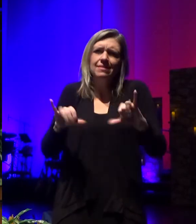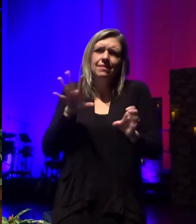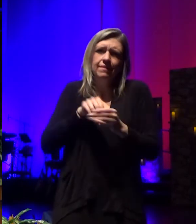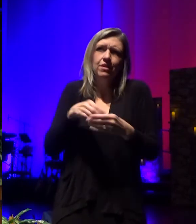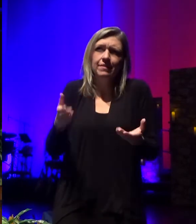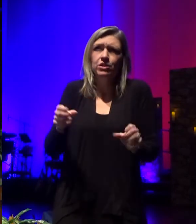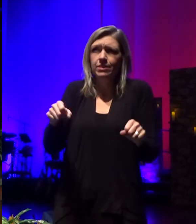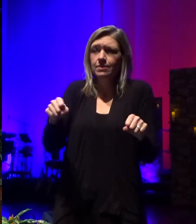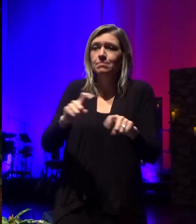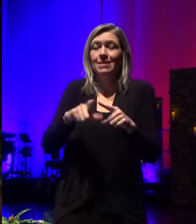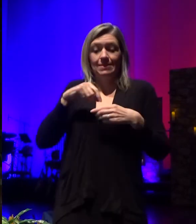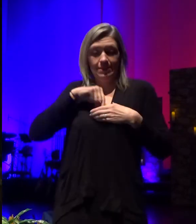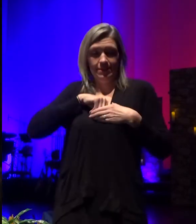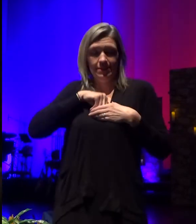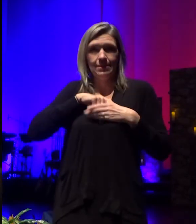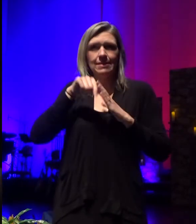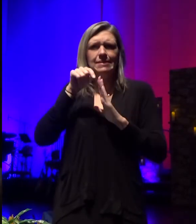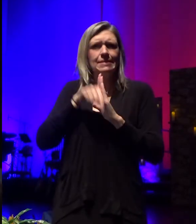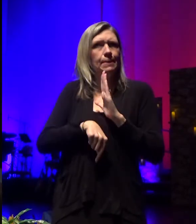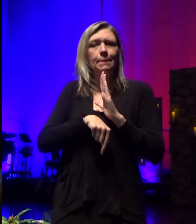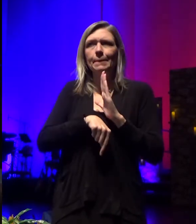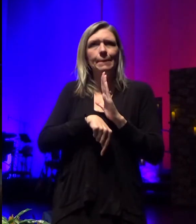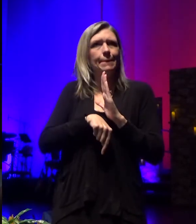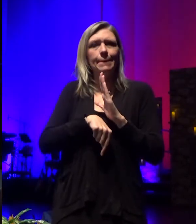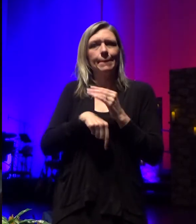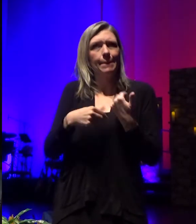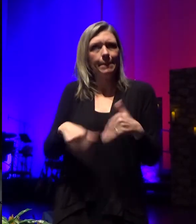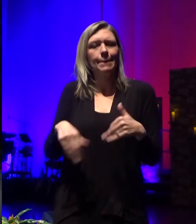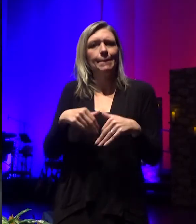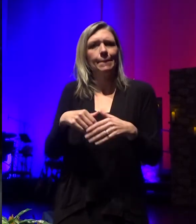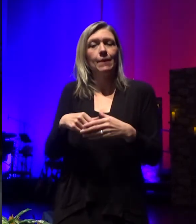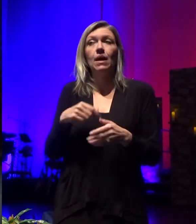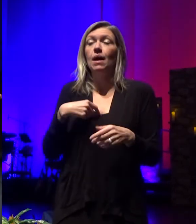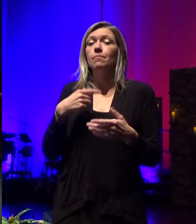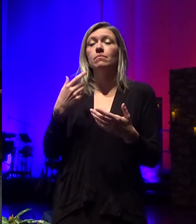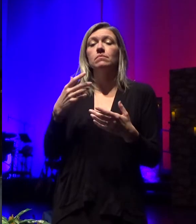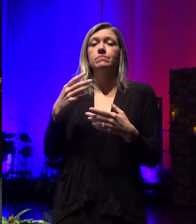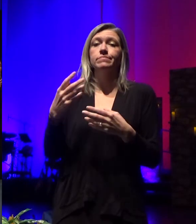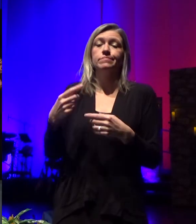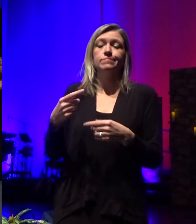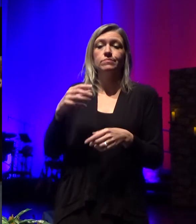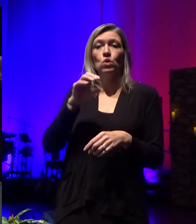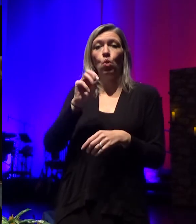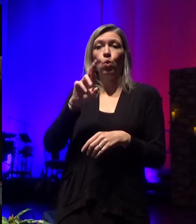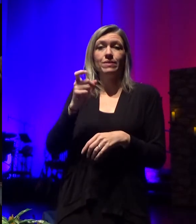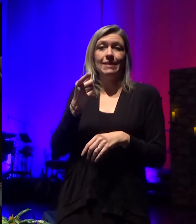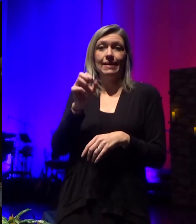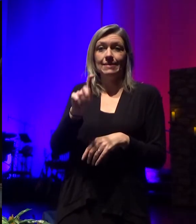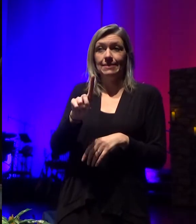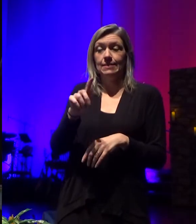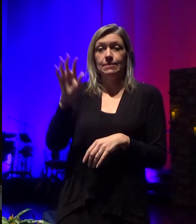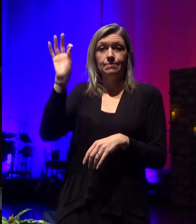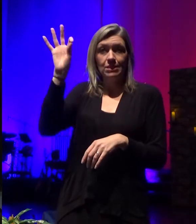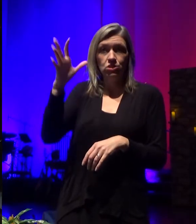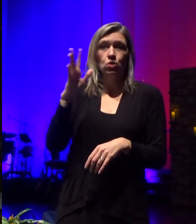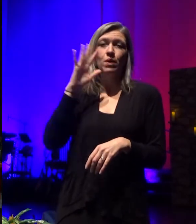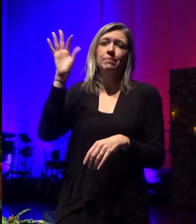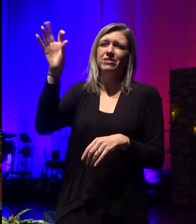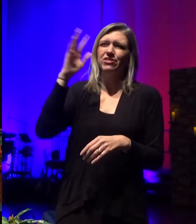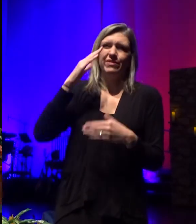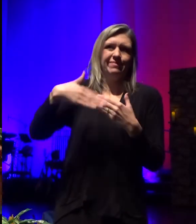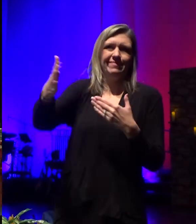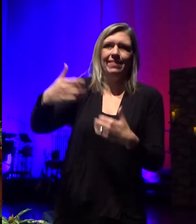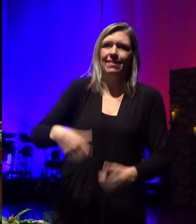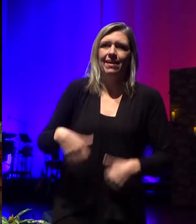much deepening going on in me. And, you know, I'm an ordained minister, so I'll be ministering for life, and I still do weddings and funerals and all that